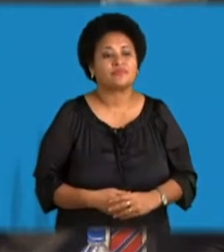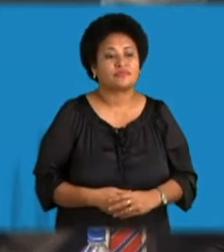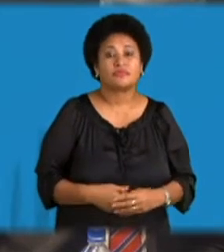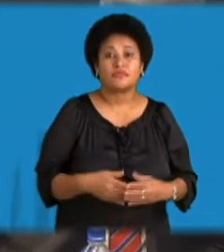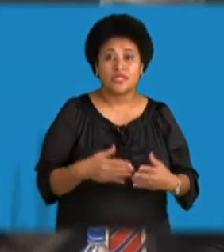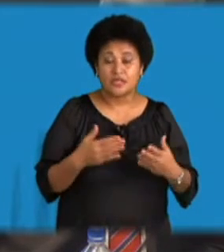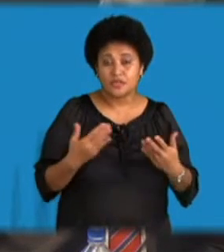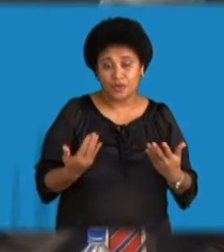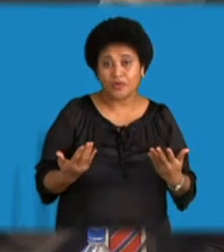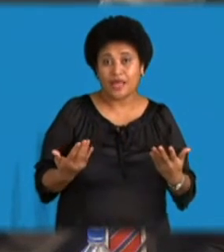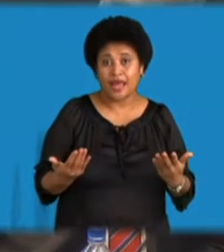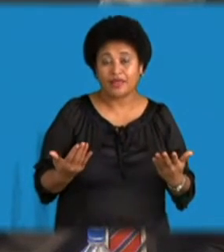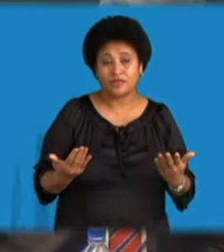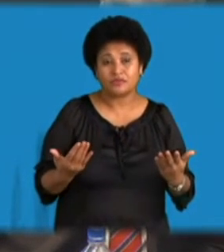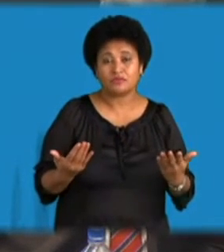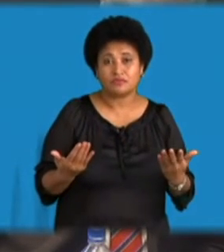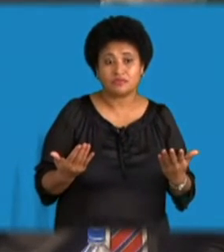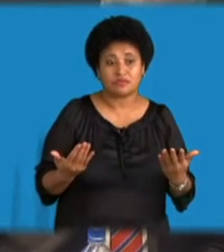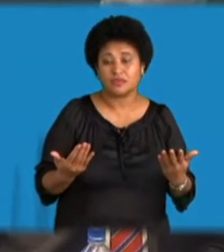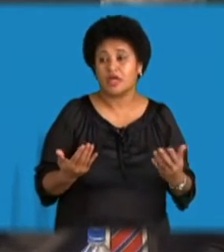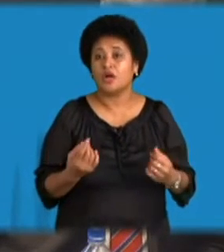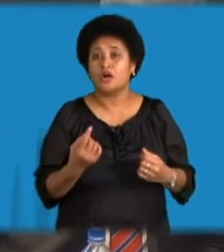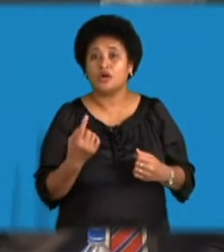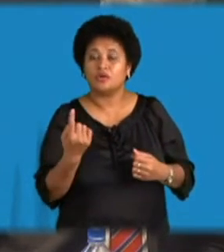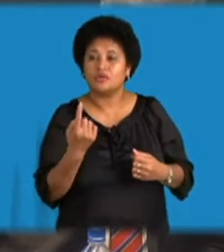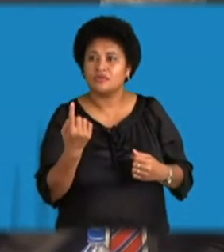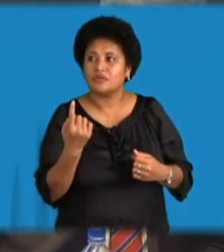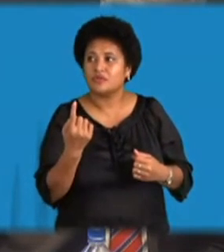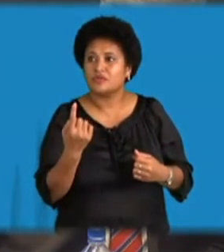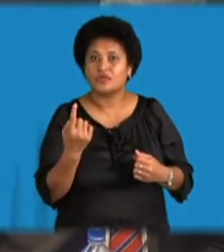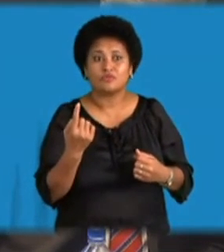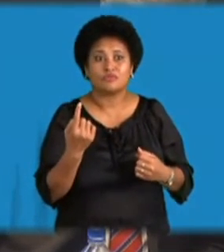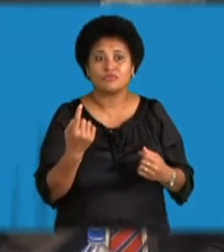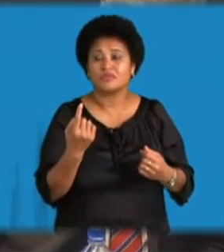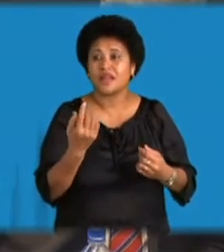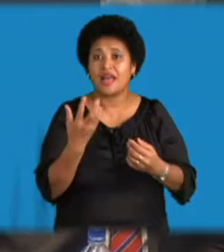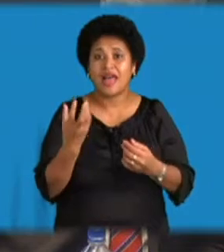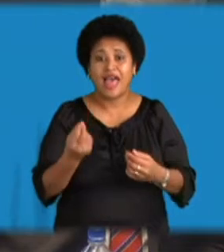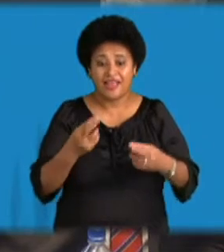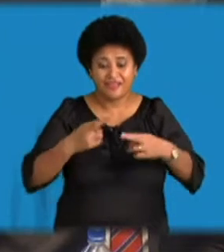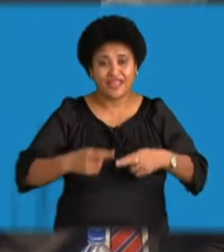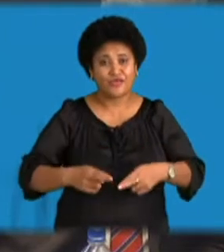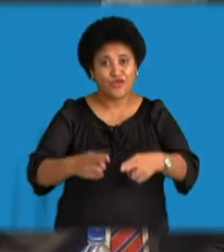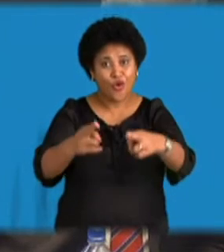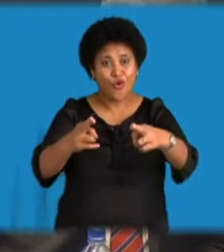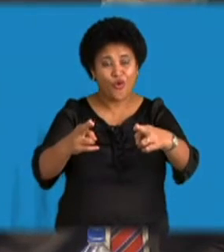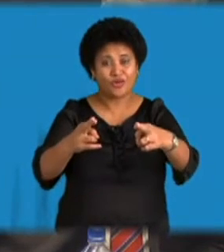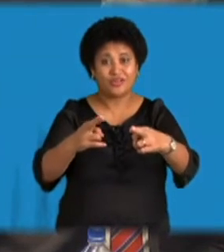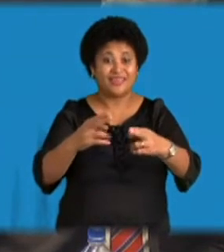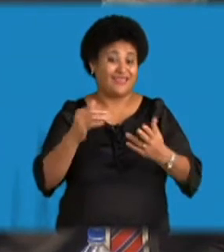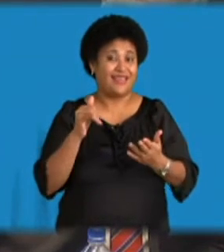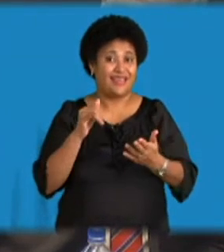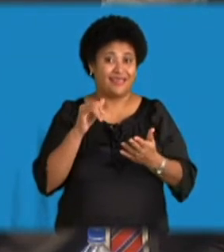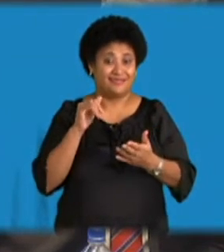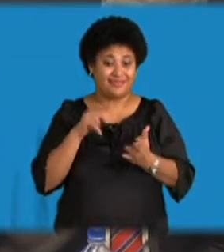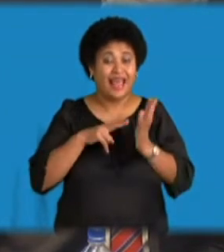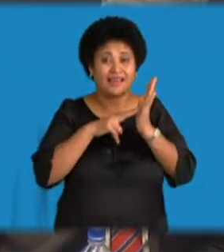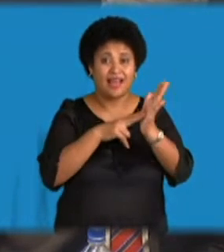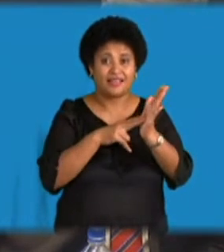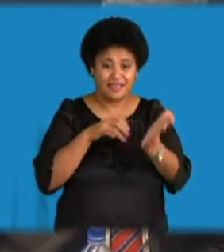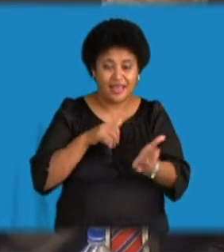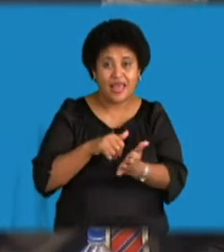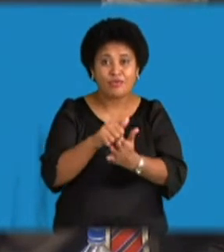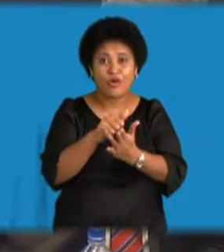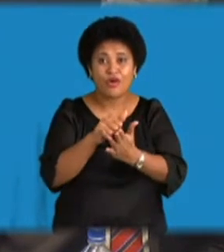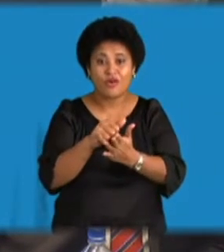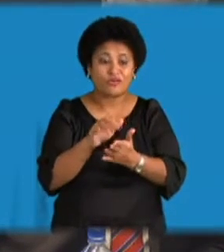Speaker, those people who've actually been to the highway that's built out of Nadi Airport, going toward